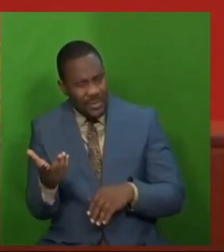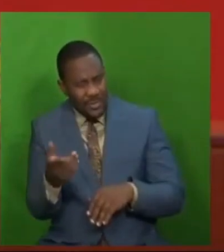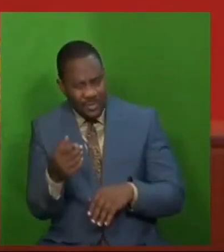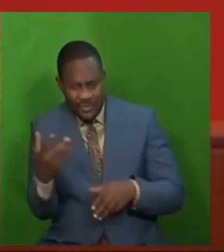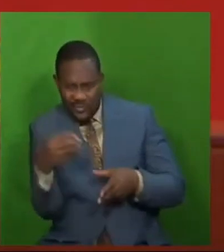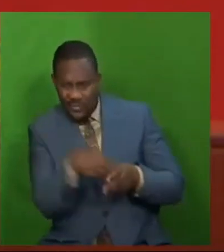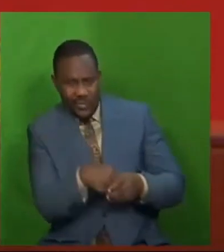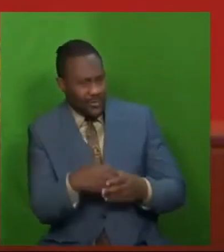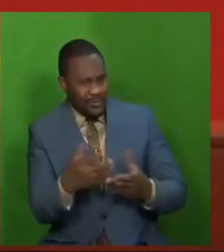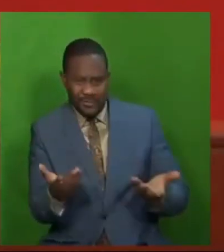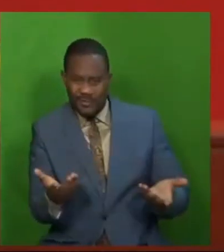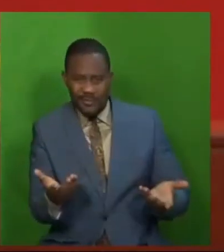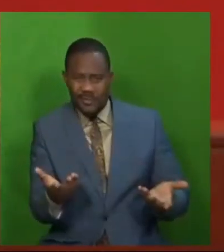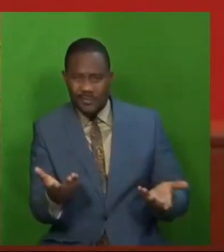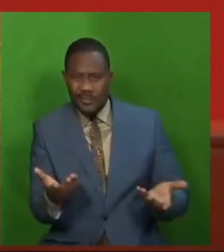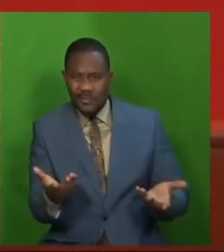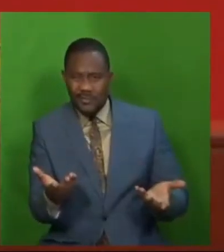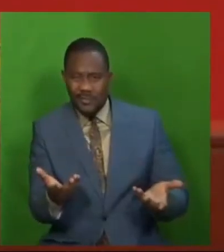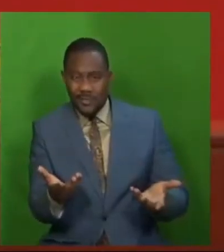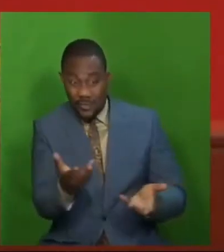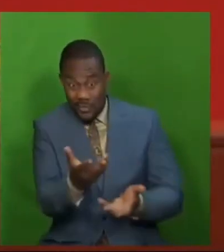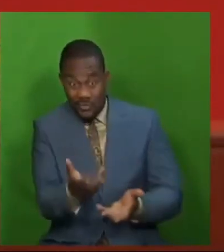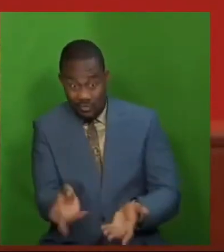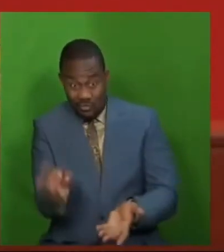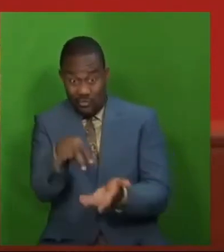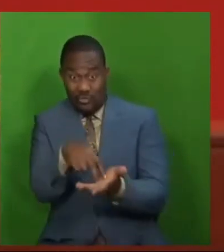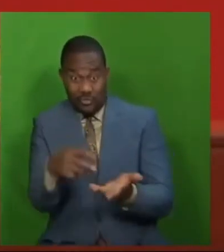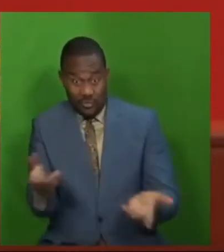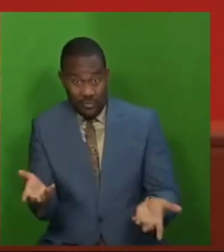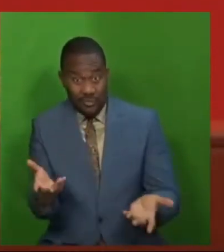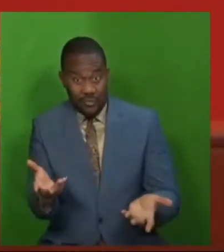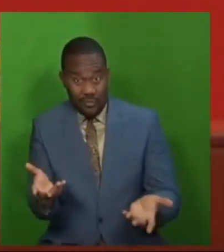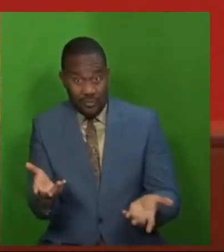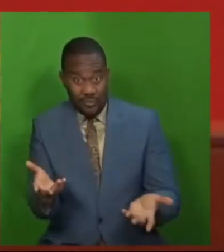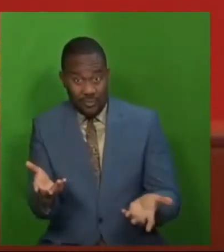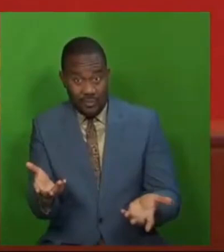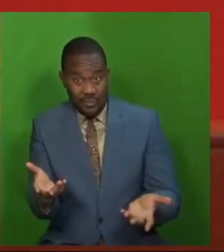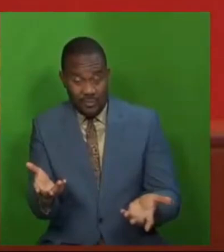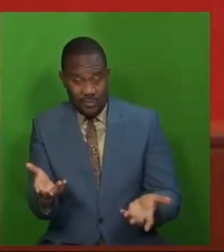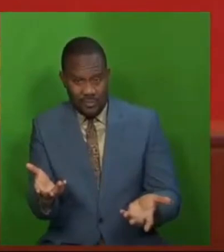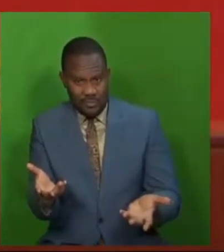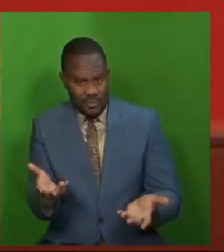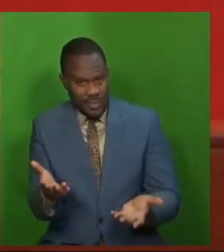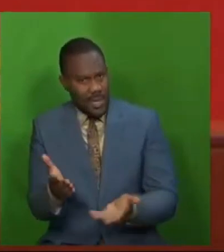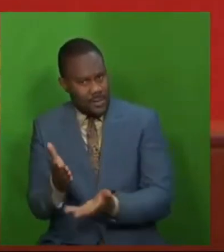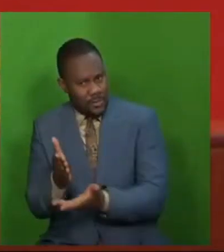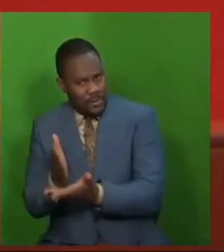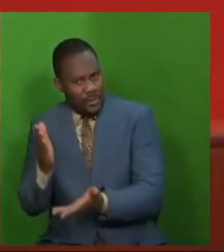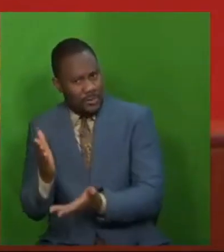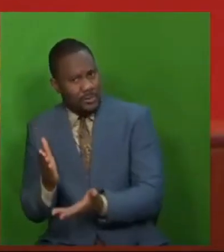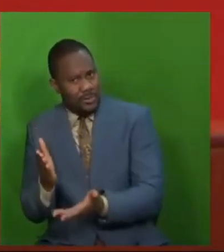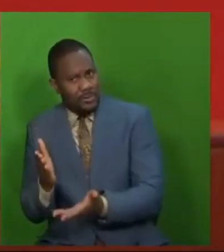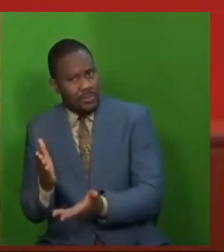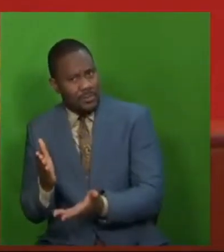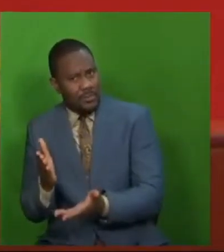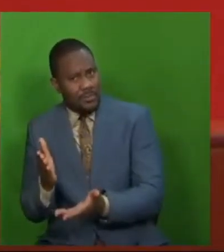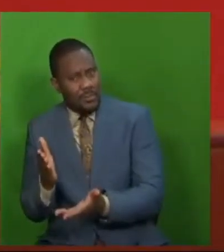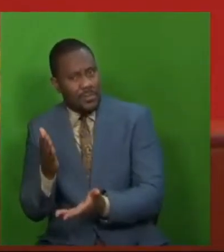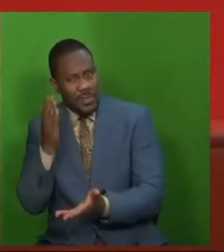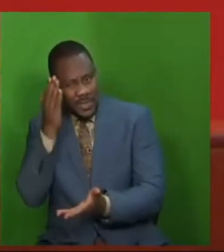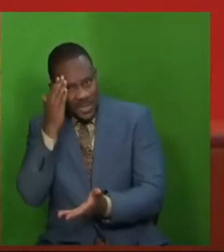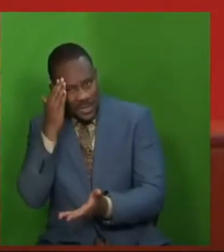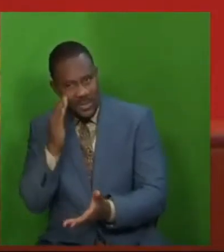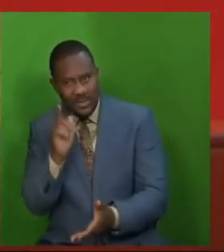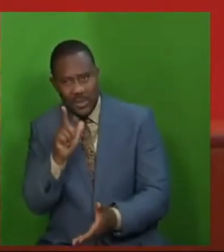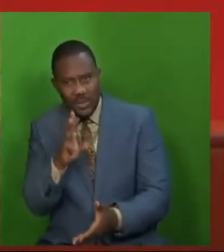minutes. And then you stood up. So I definitely stopped it. And so I'm aware now it's